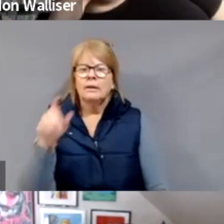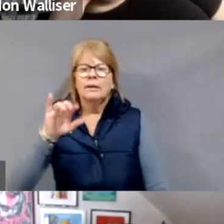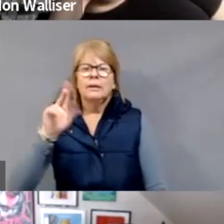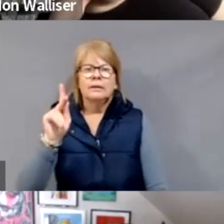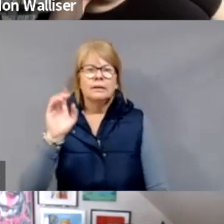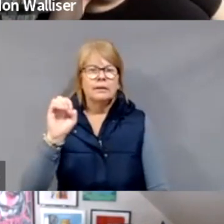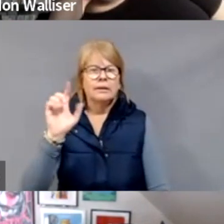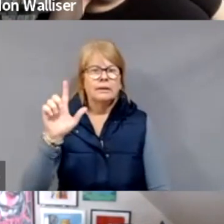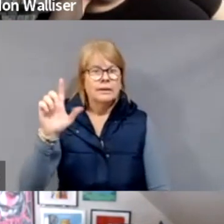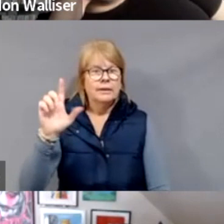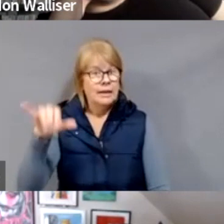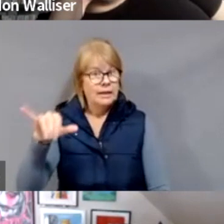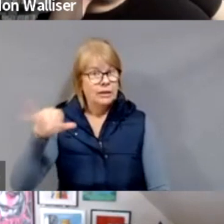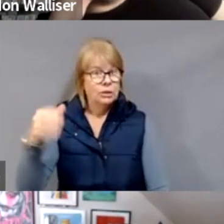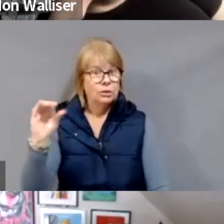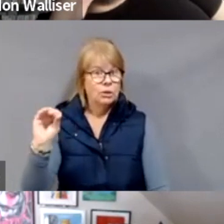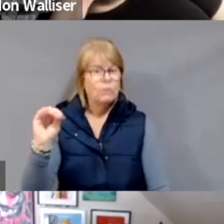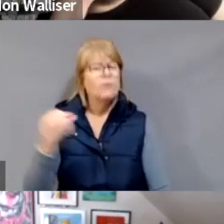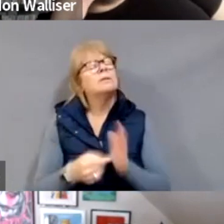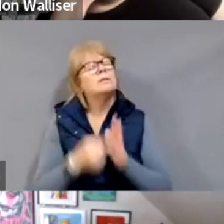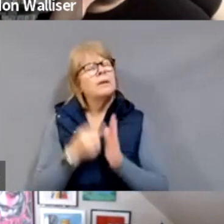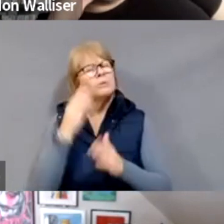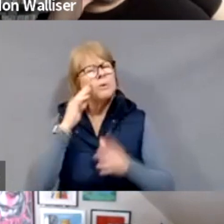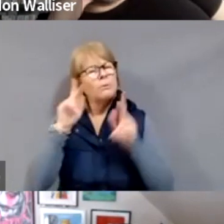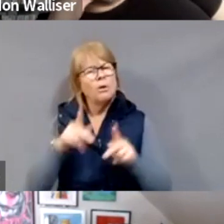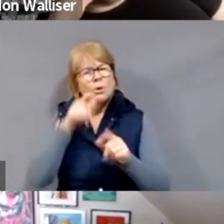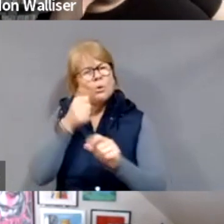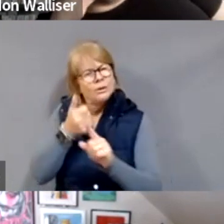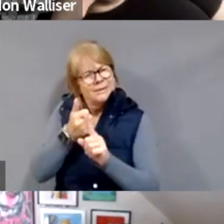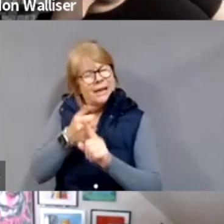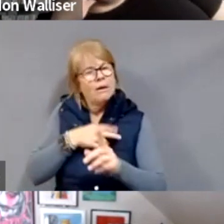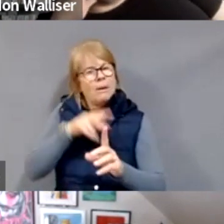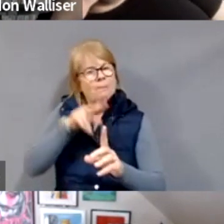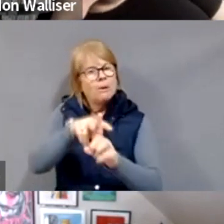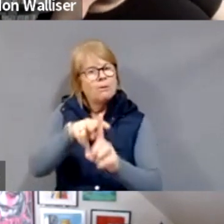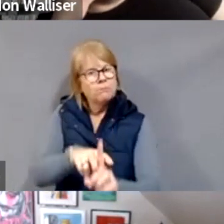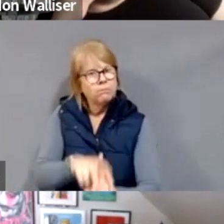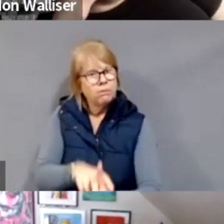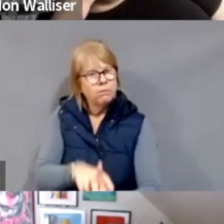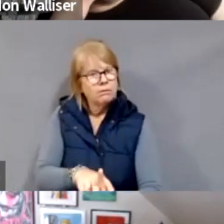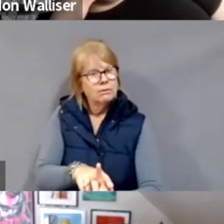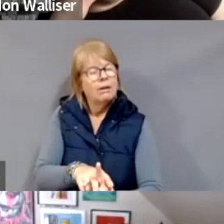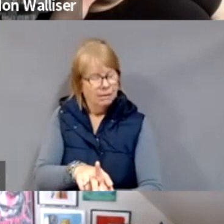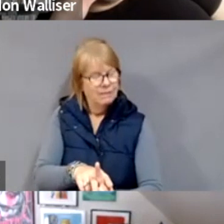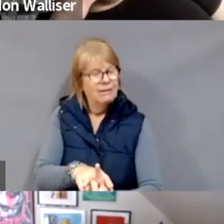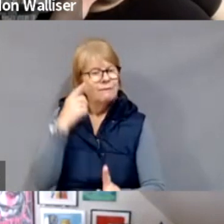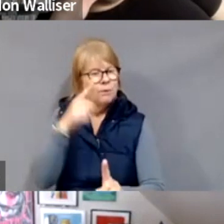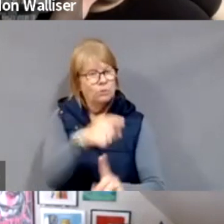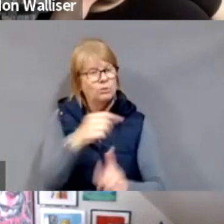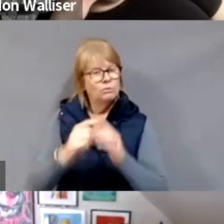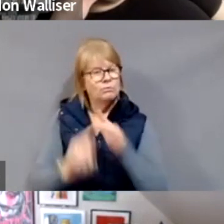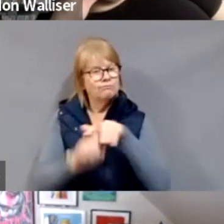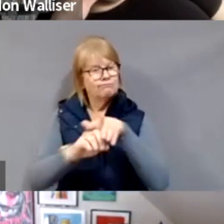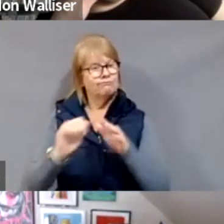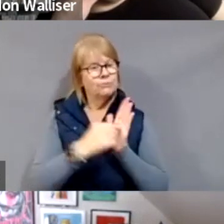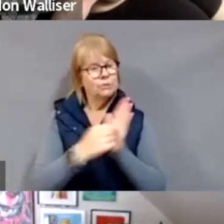who's booking the auditions rather than the AD or the director, because that person is the